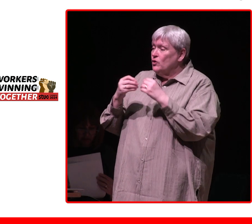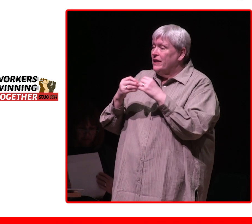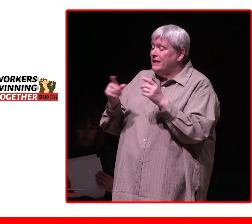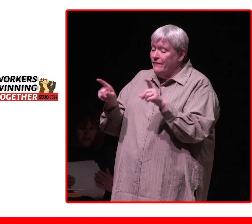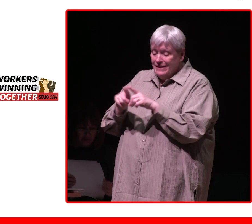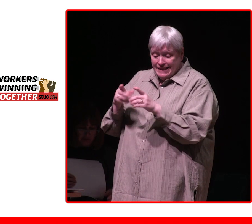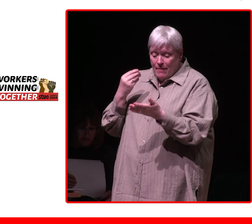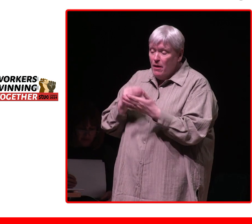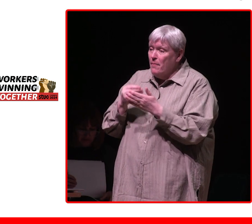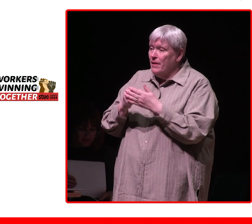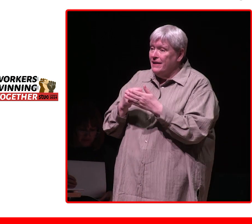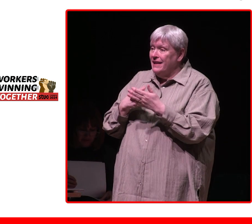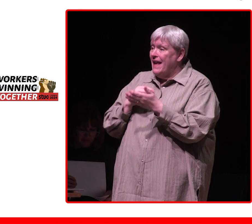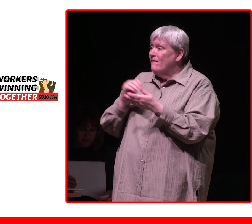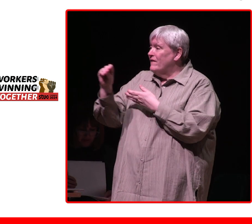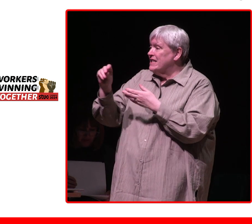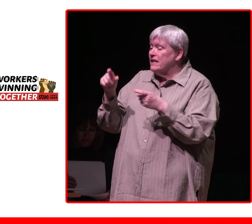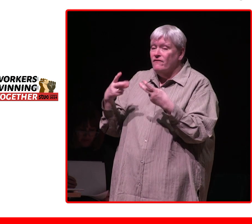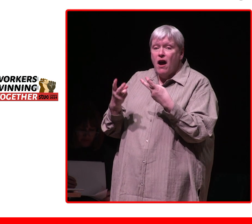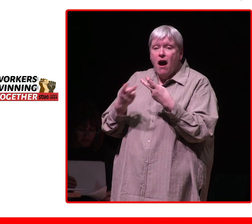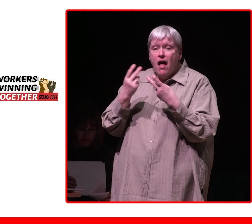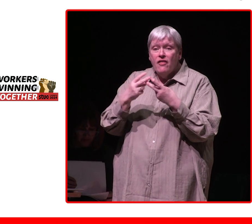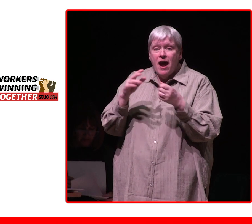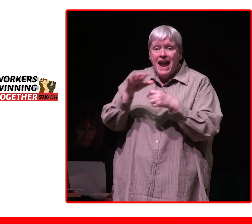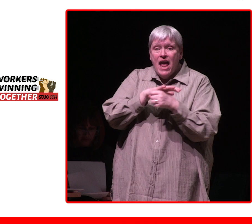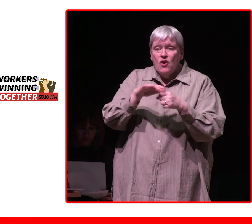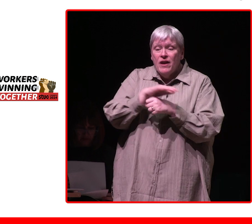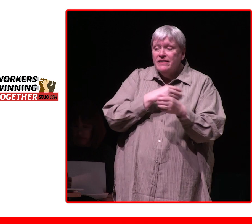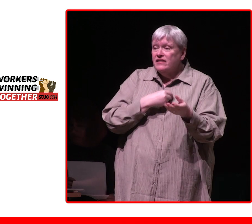money were invested in other areas of public spending.